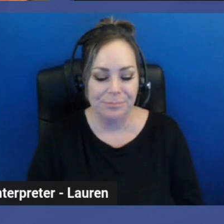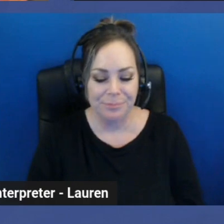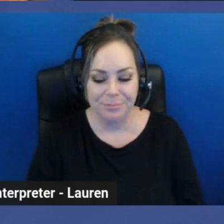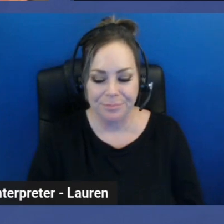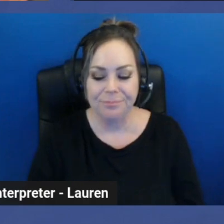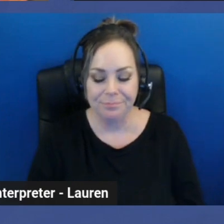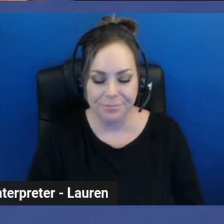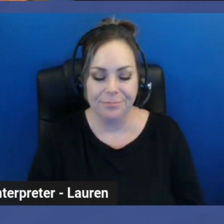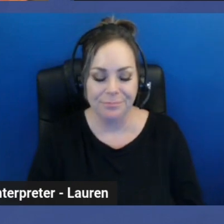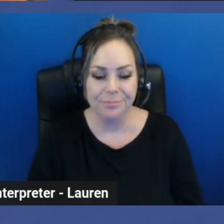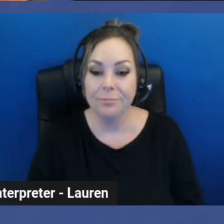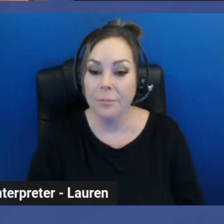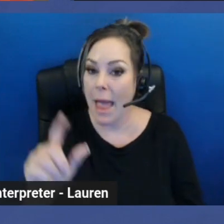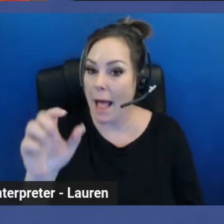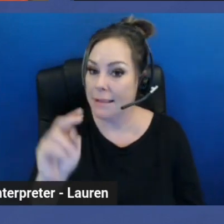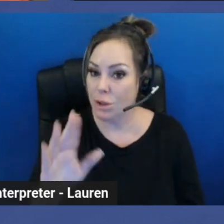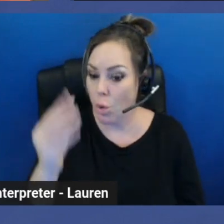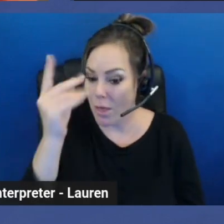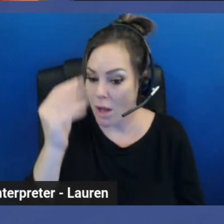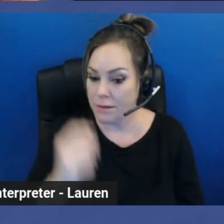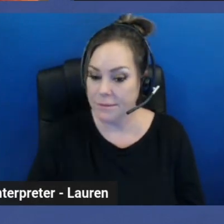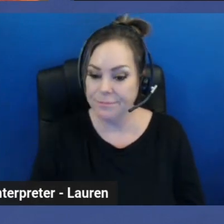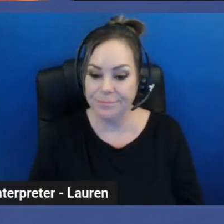Yeah. Allison, what are your thoughts?